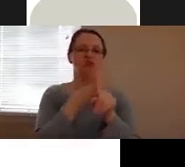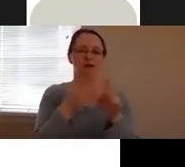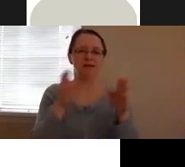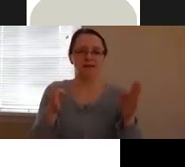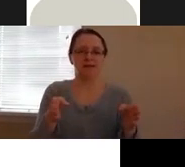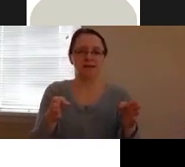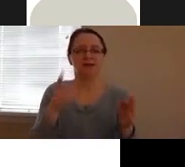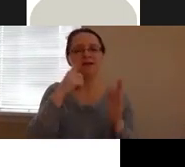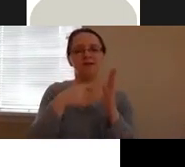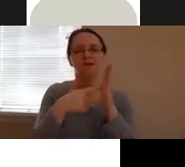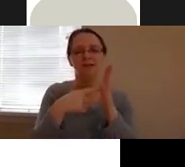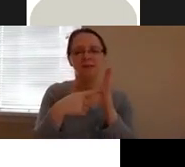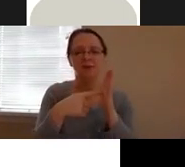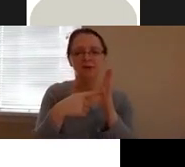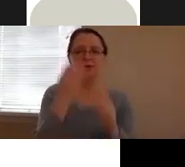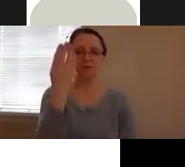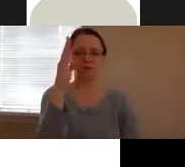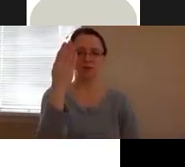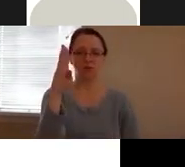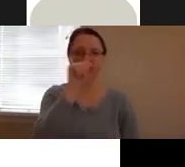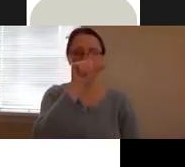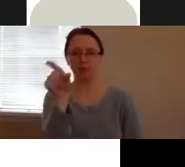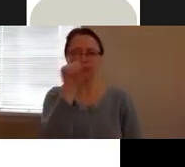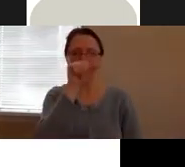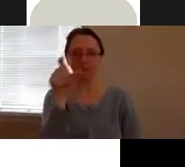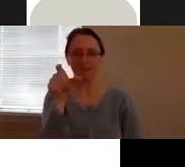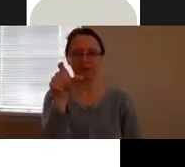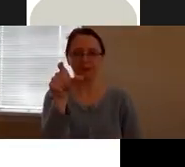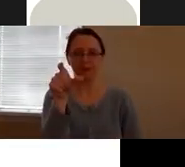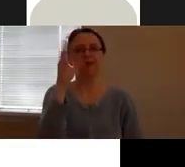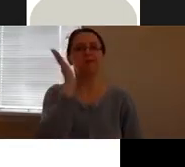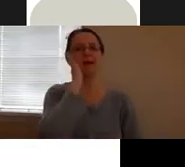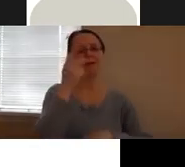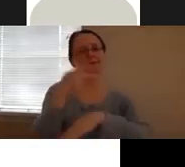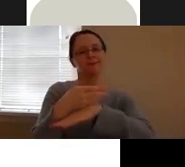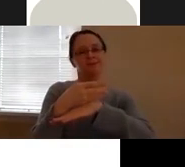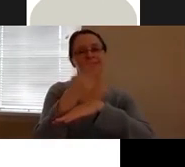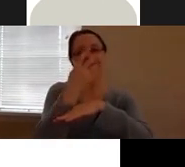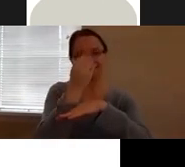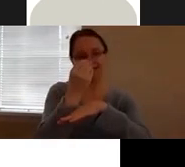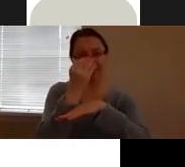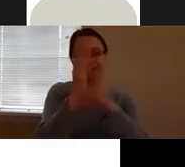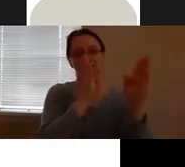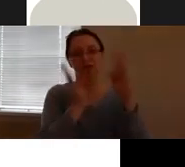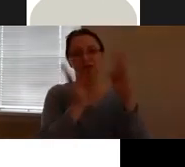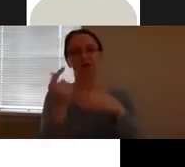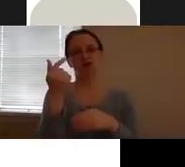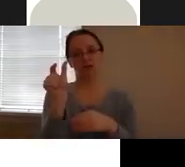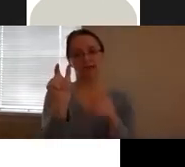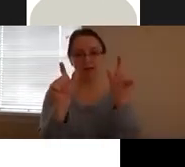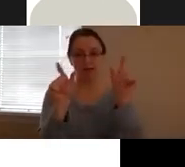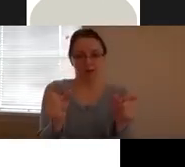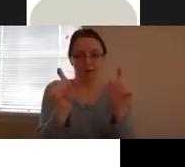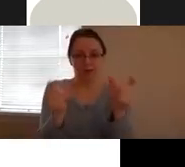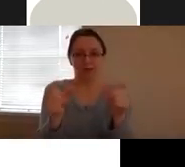for example, this blue area is when he's in bed asleep, and the green area is when he's sitting